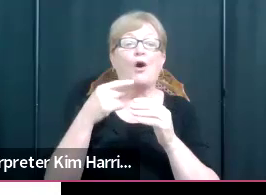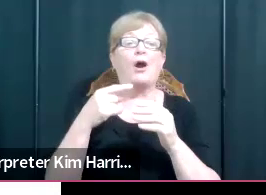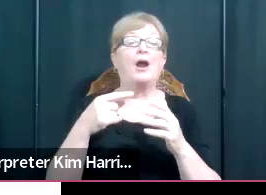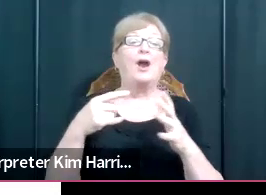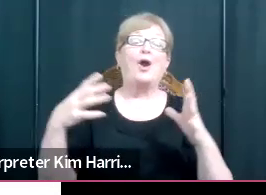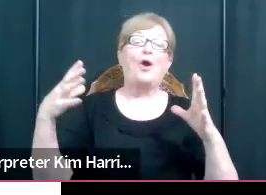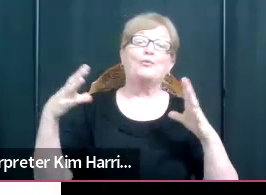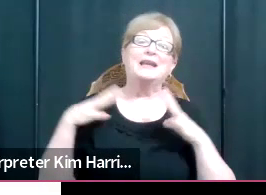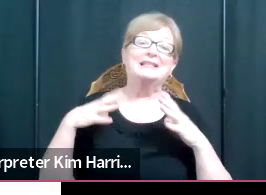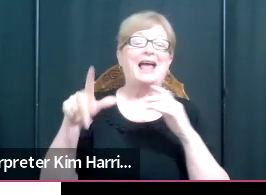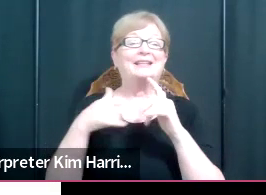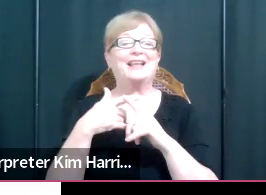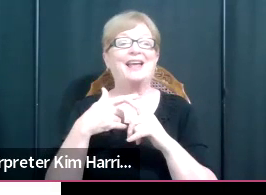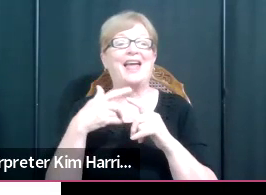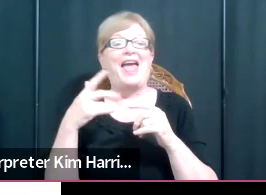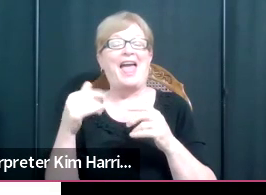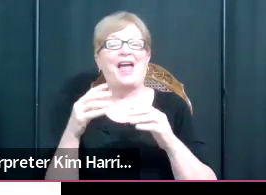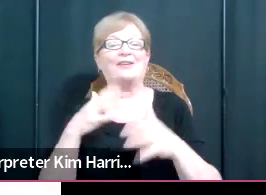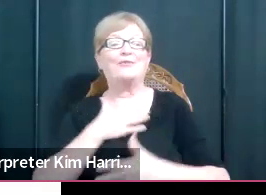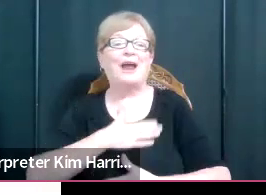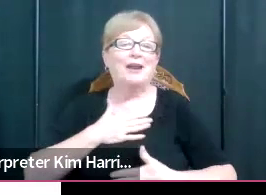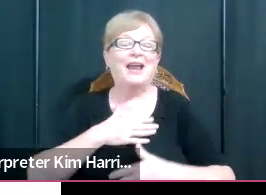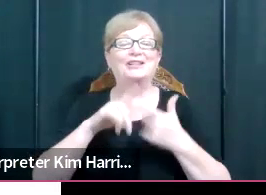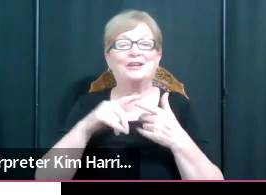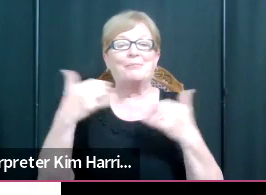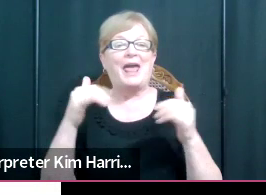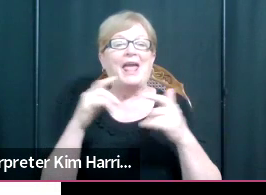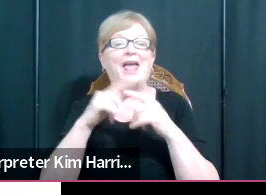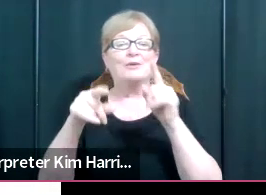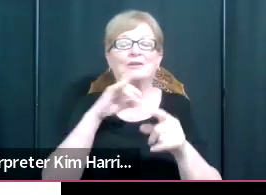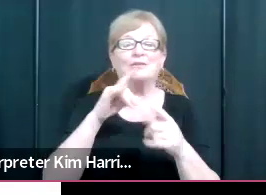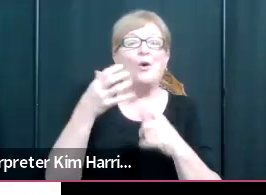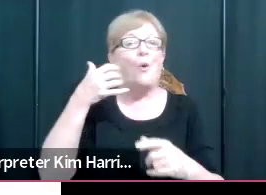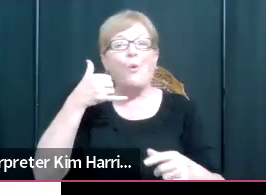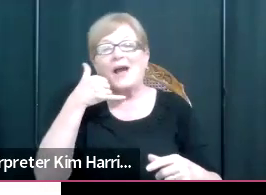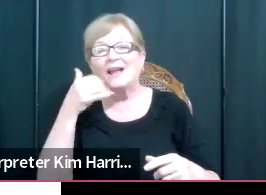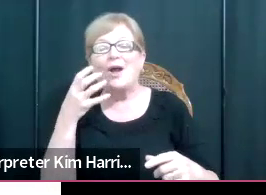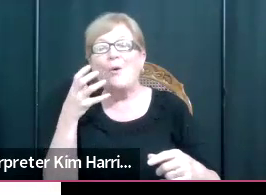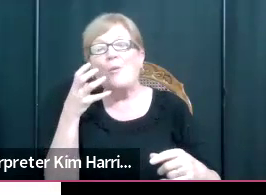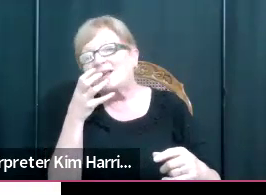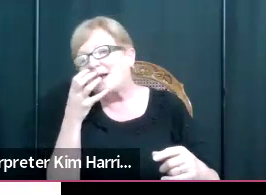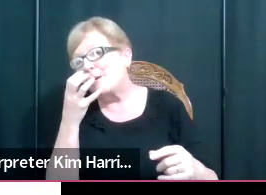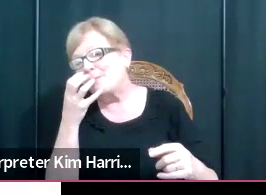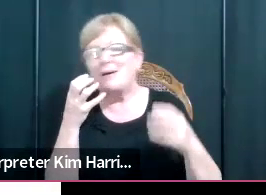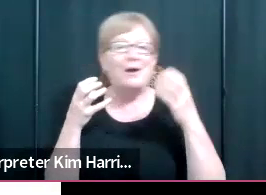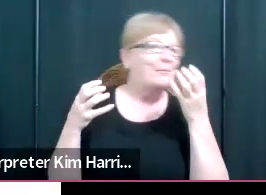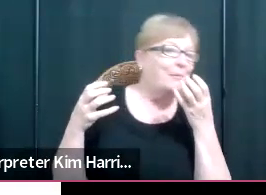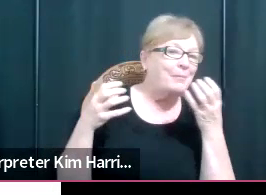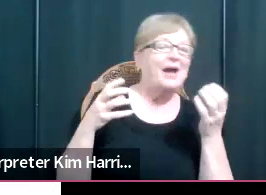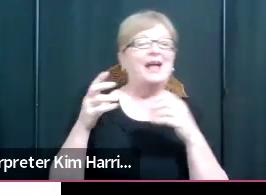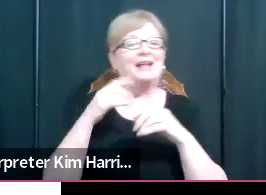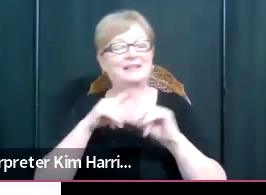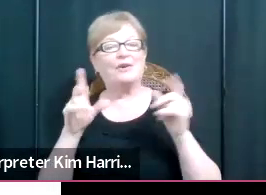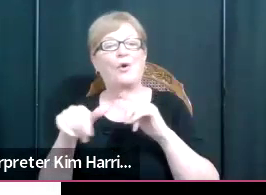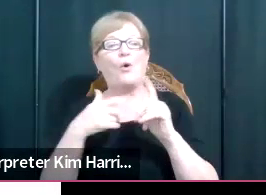recreation or play at school. So we have the walkie-talkies that we talked about earlier. some adapted